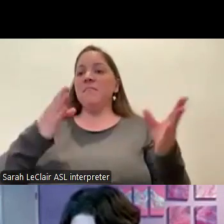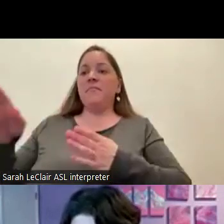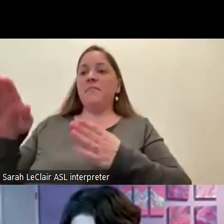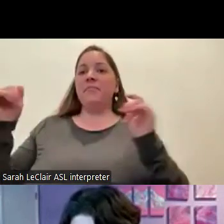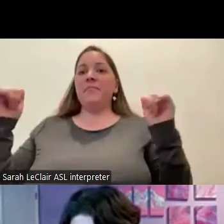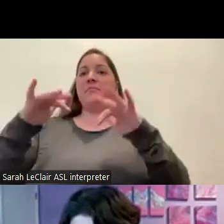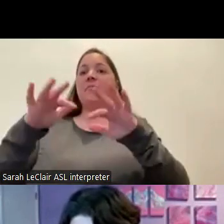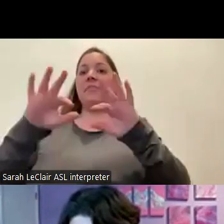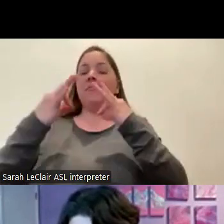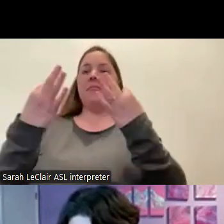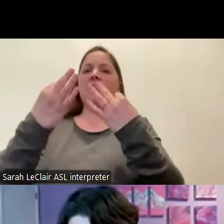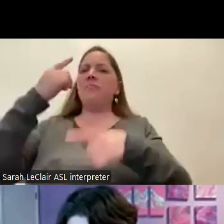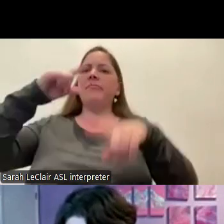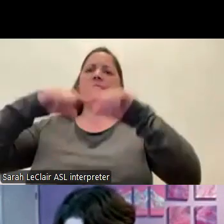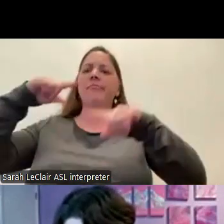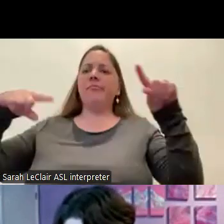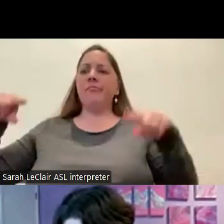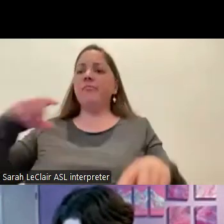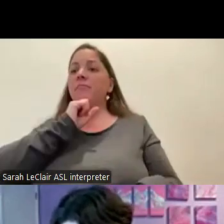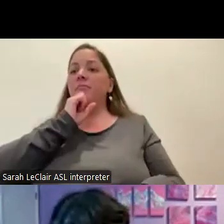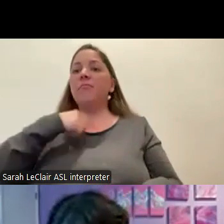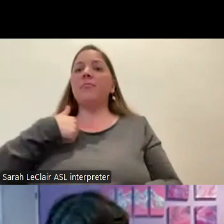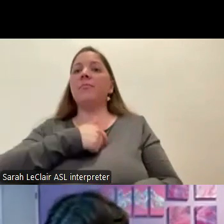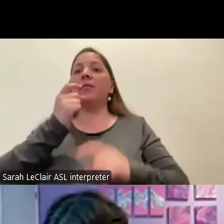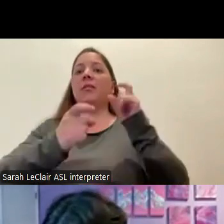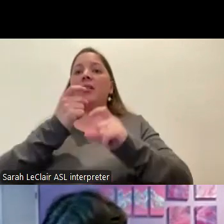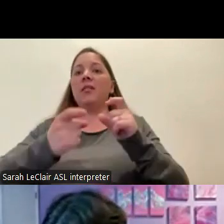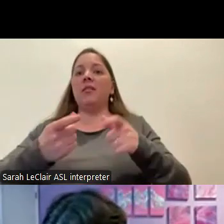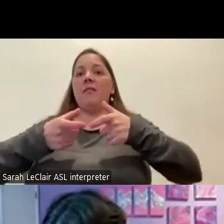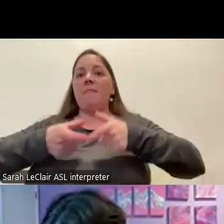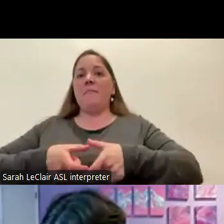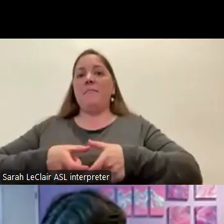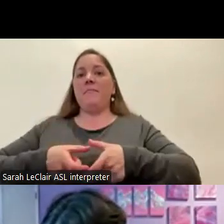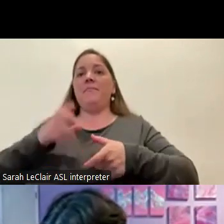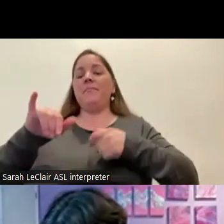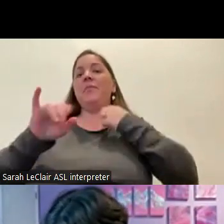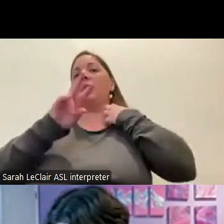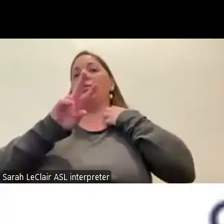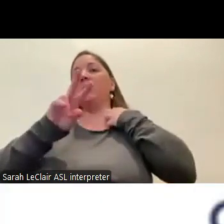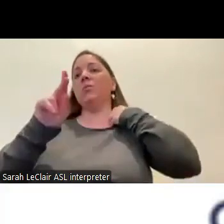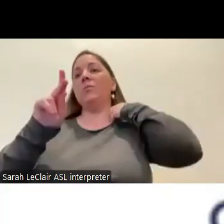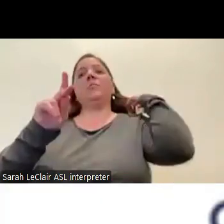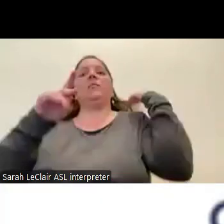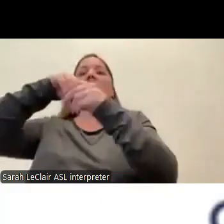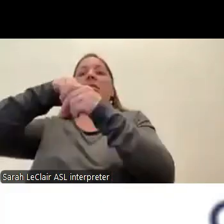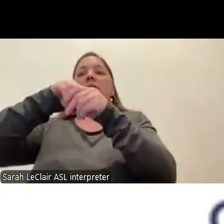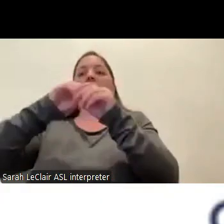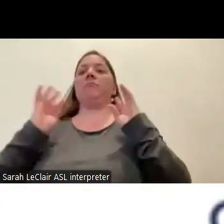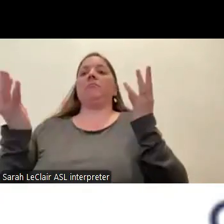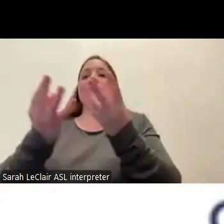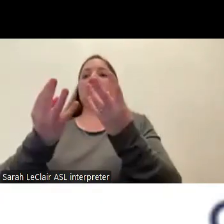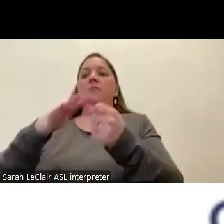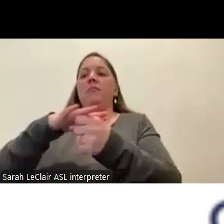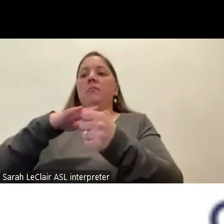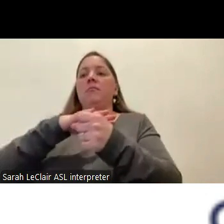of all ages. We give out medals. It's a 2K walk. It's in an enclosed location. So if you do